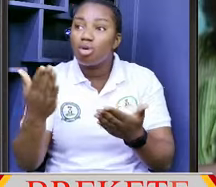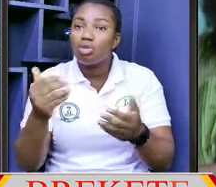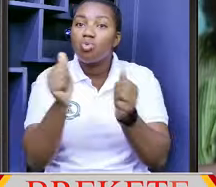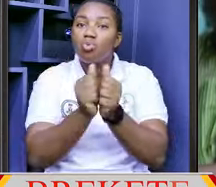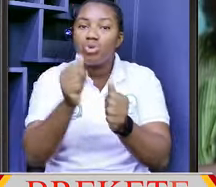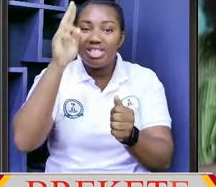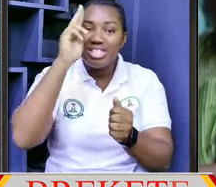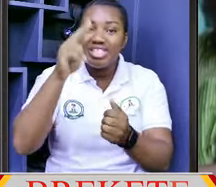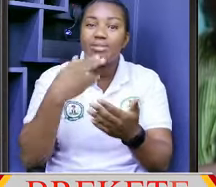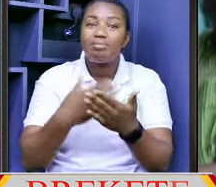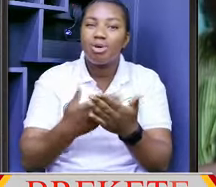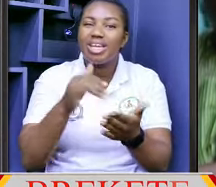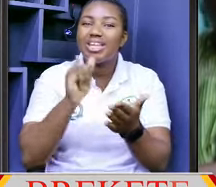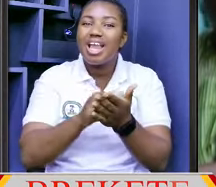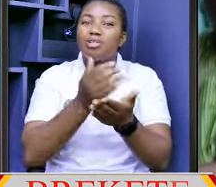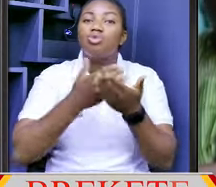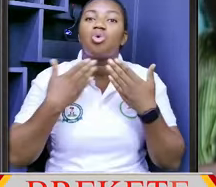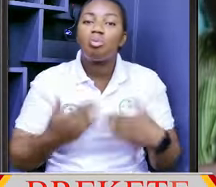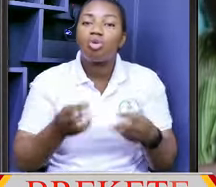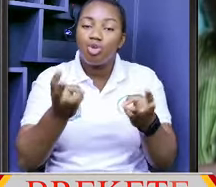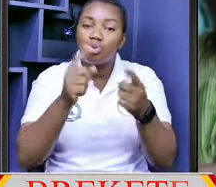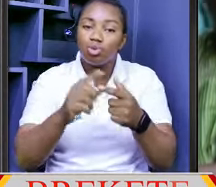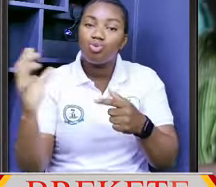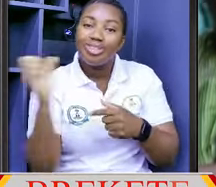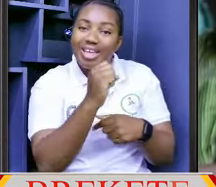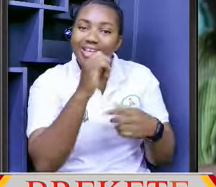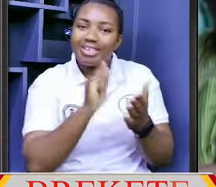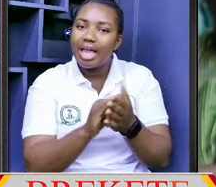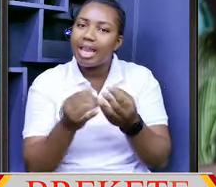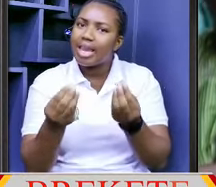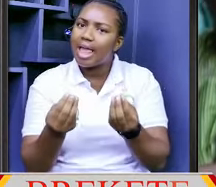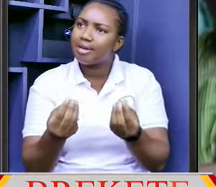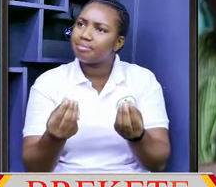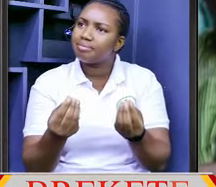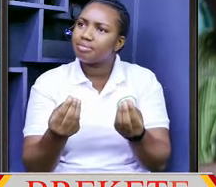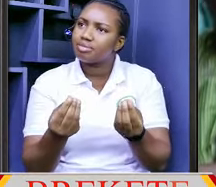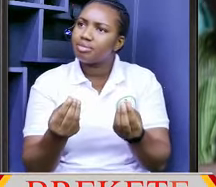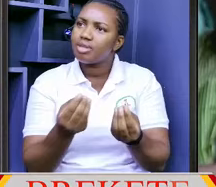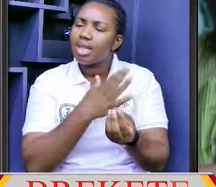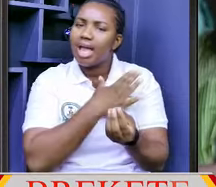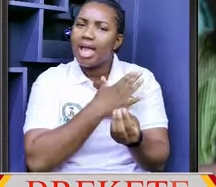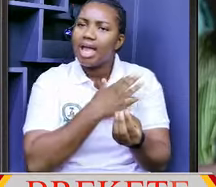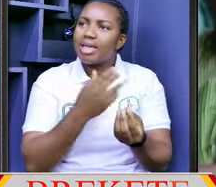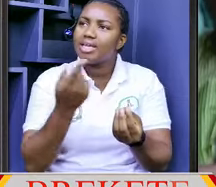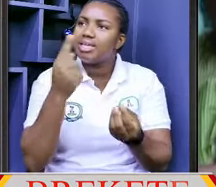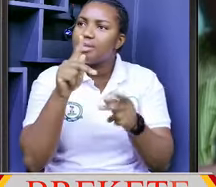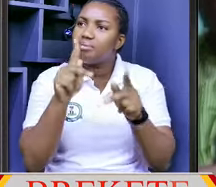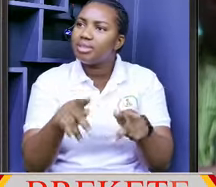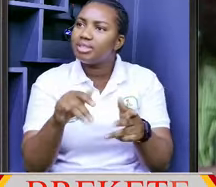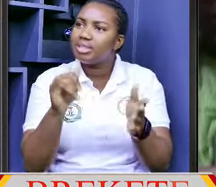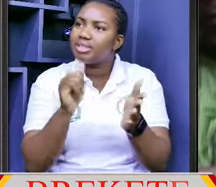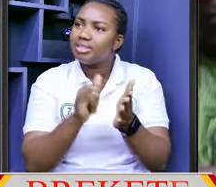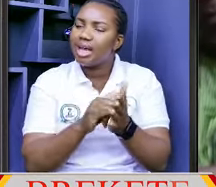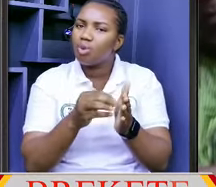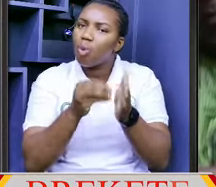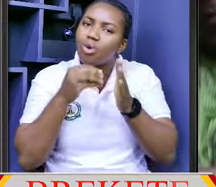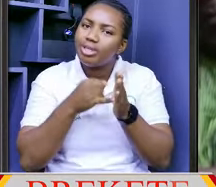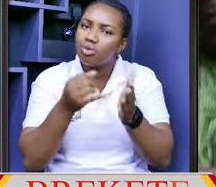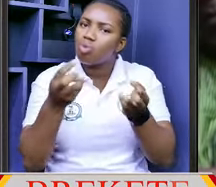money, that someone wanted to take that land. The person that they bought they owned the land wanted to take the